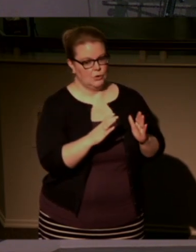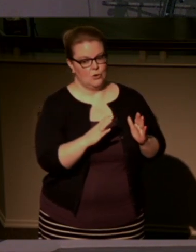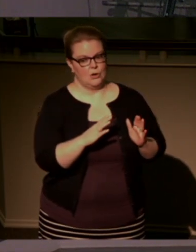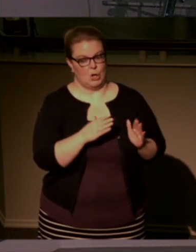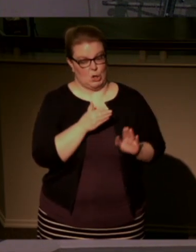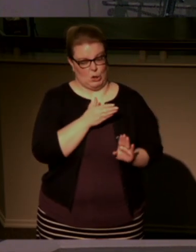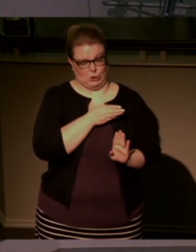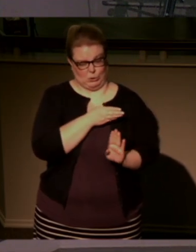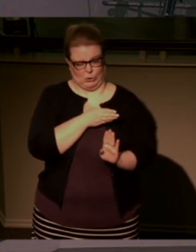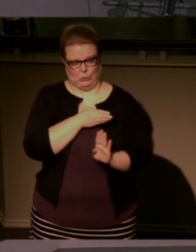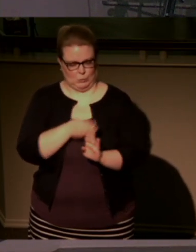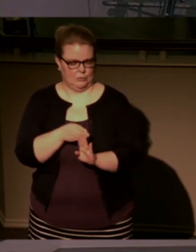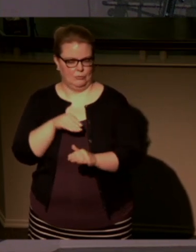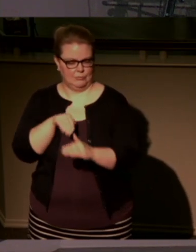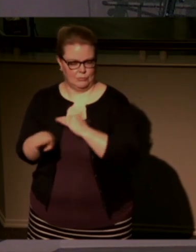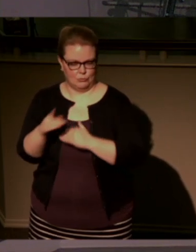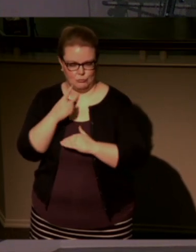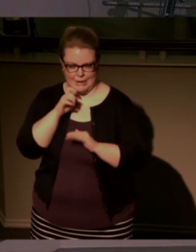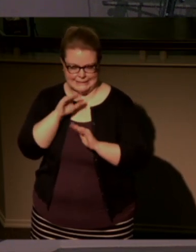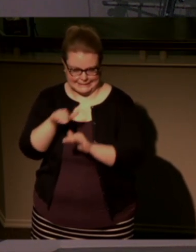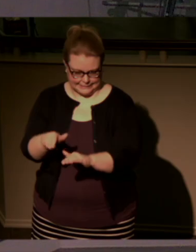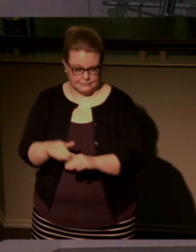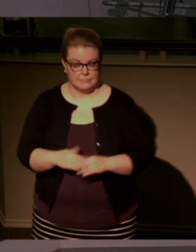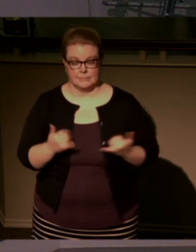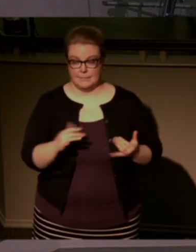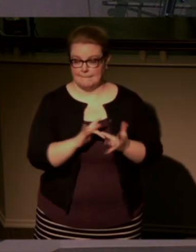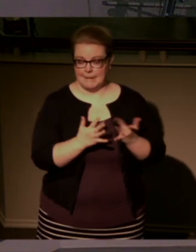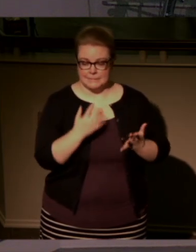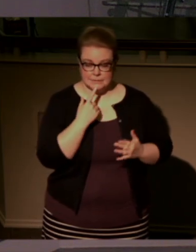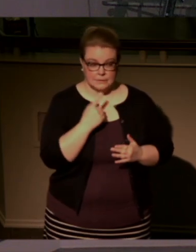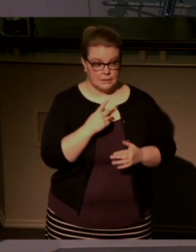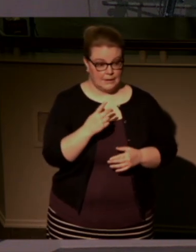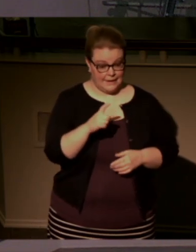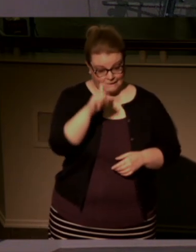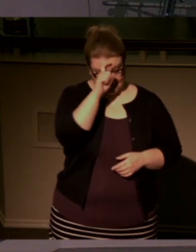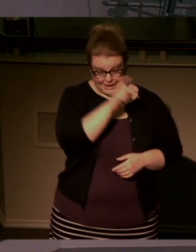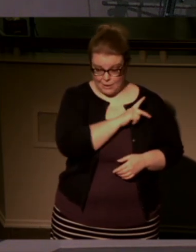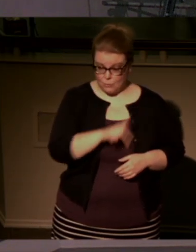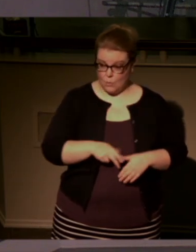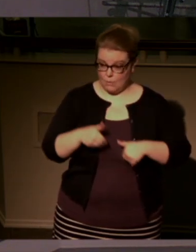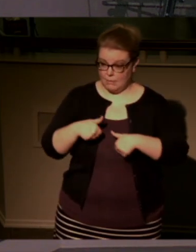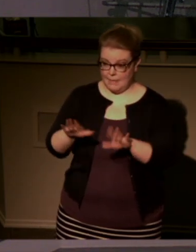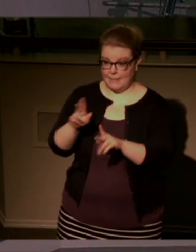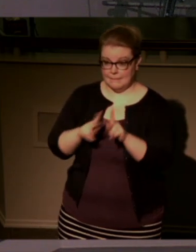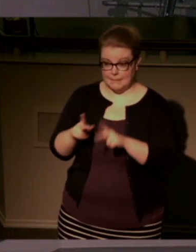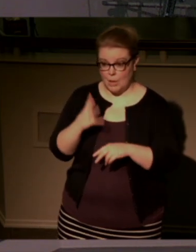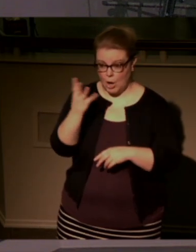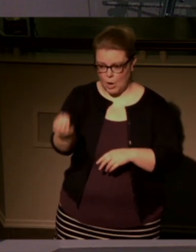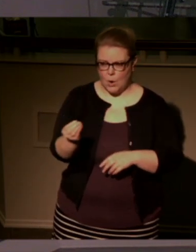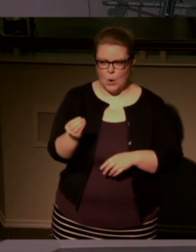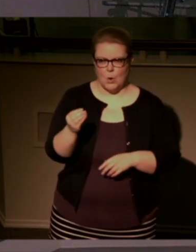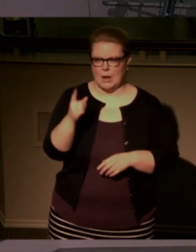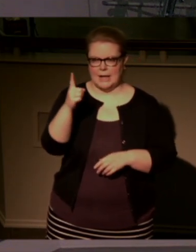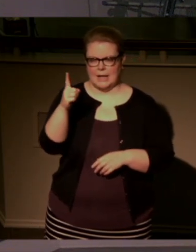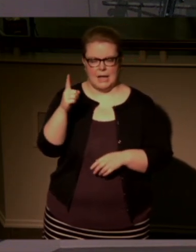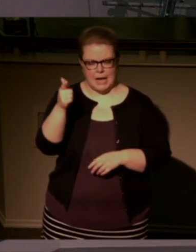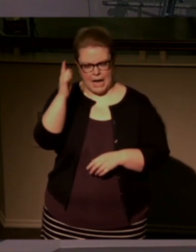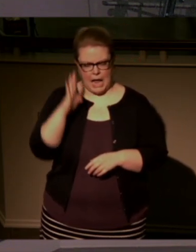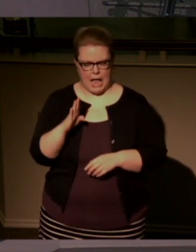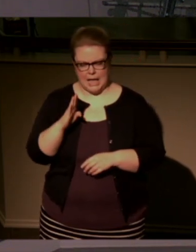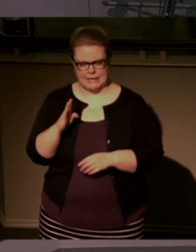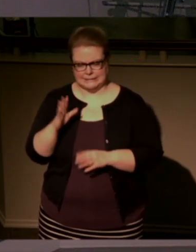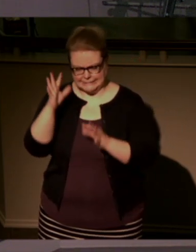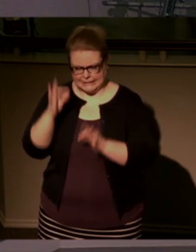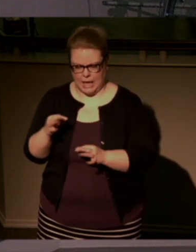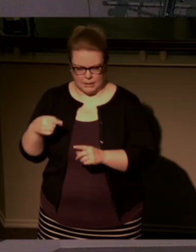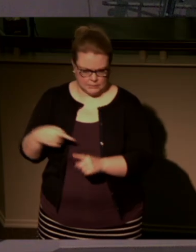Sea. And when Pharaoh let the people go, God did not lead them by the way of the land of the Philistines, although that was near.